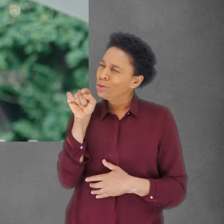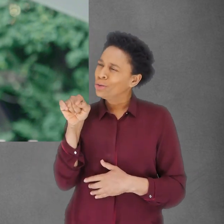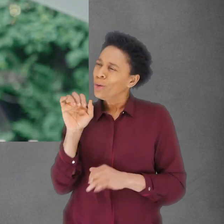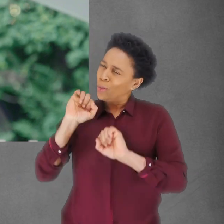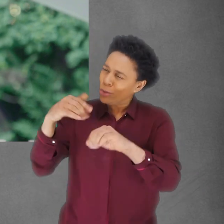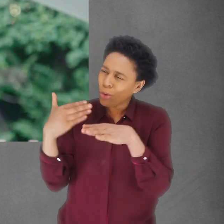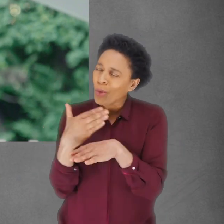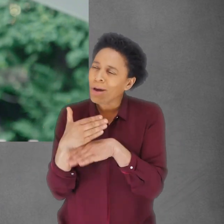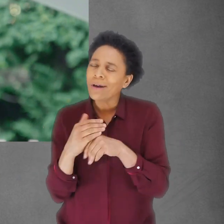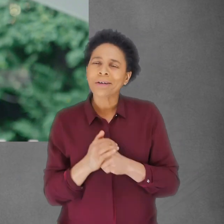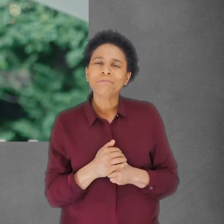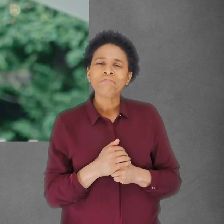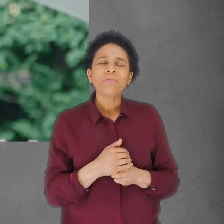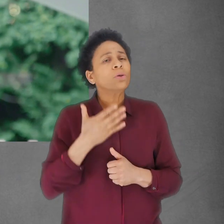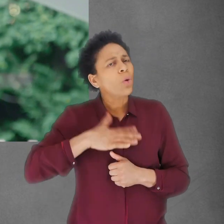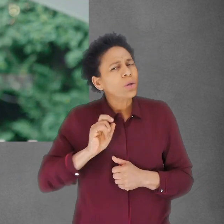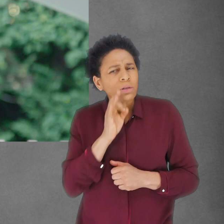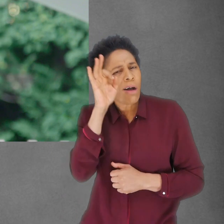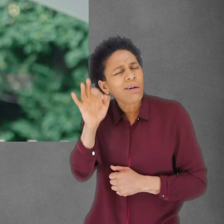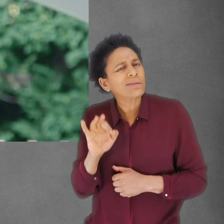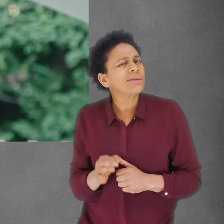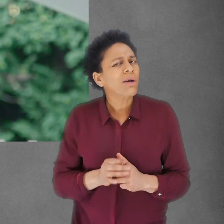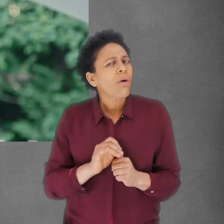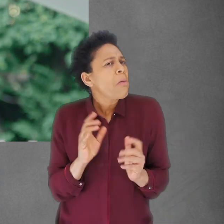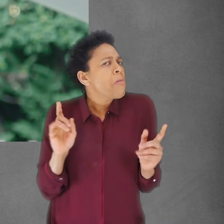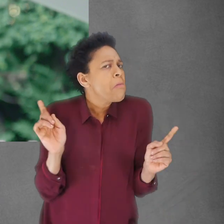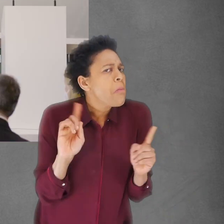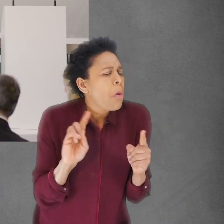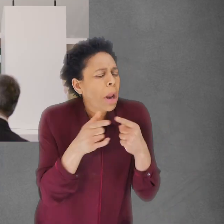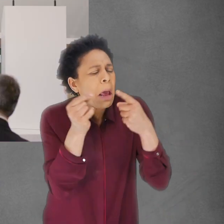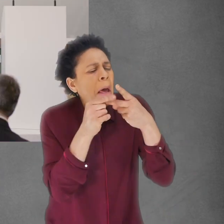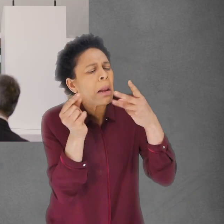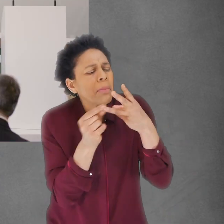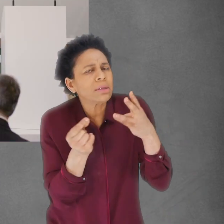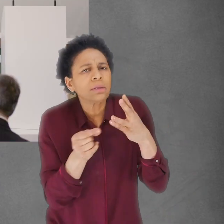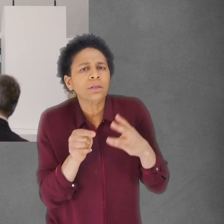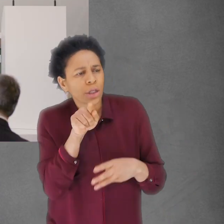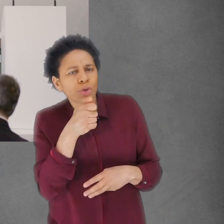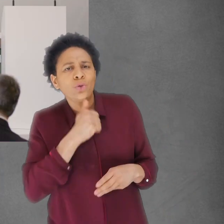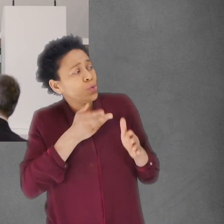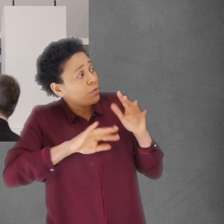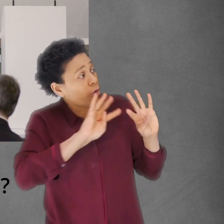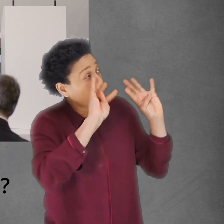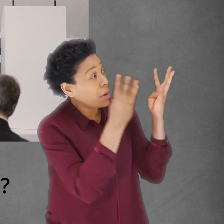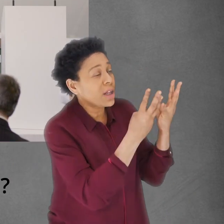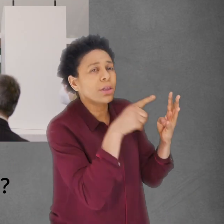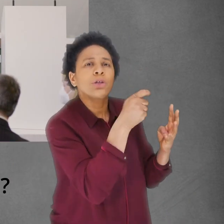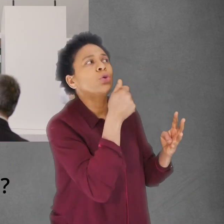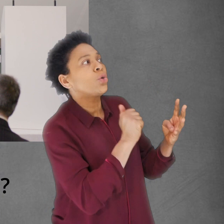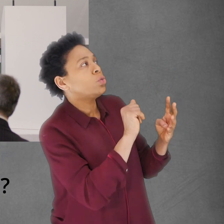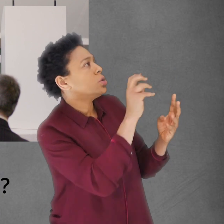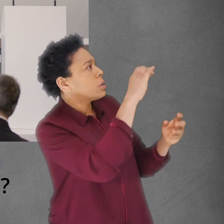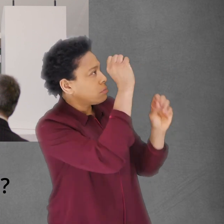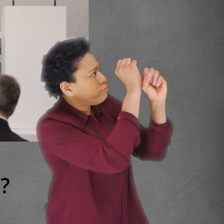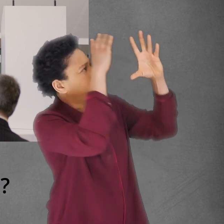and your practice. So I just wanted to ask what kind of were the elements of the pavilion that you have taken